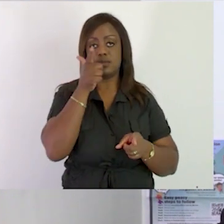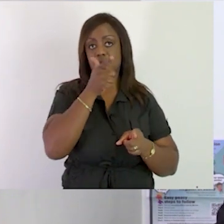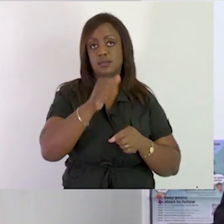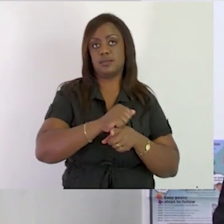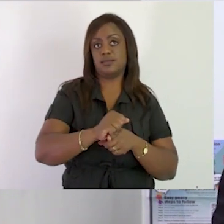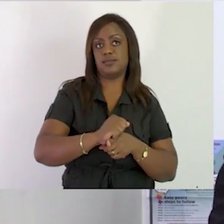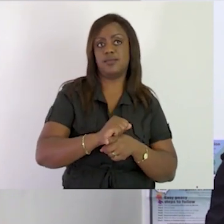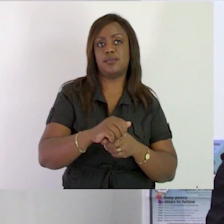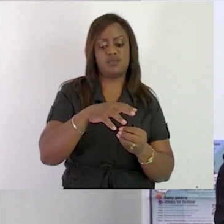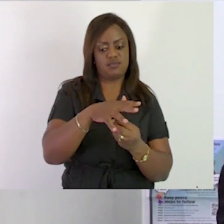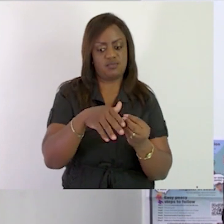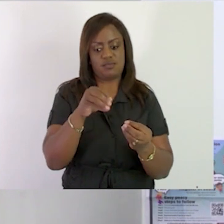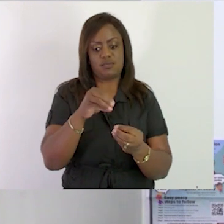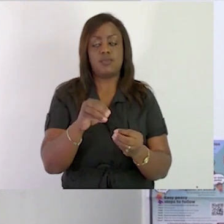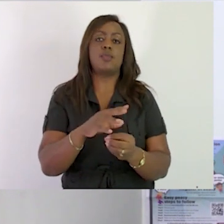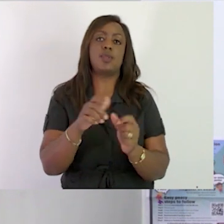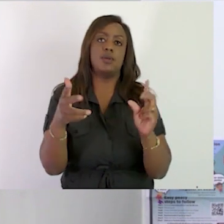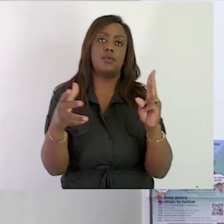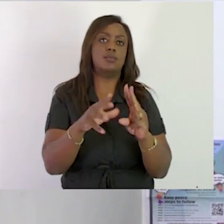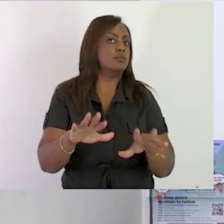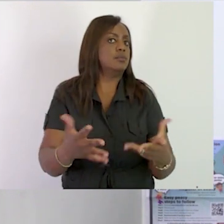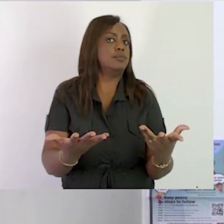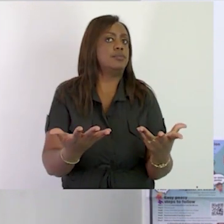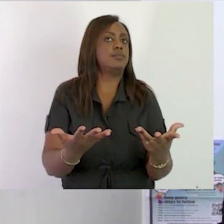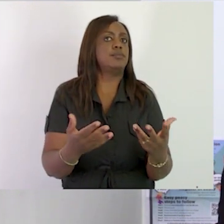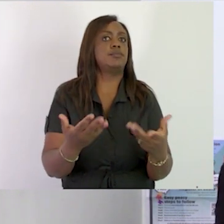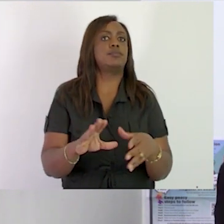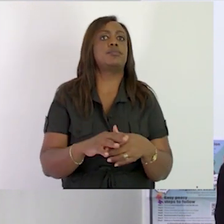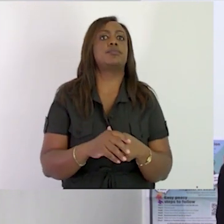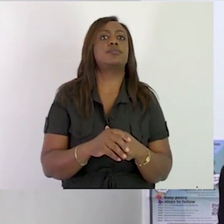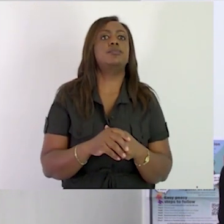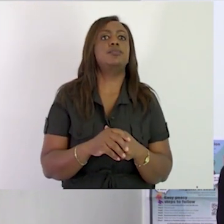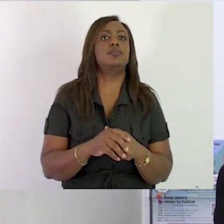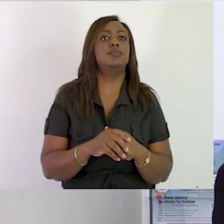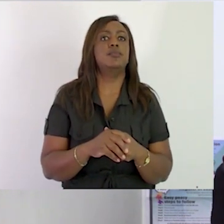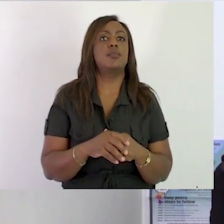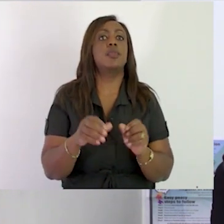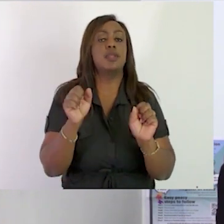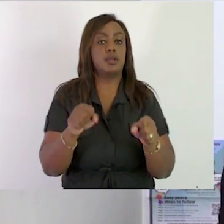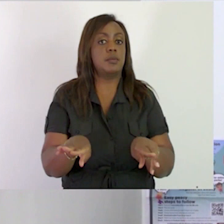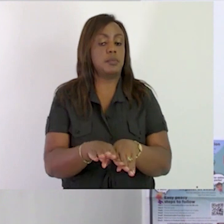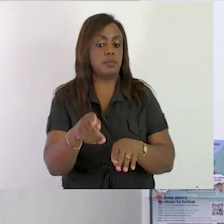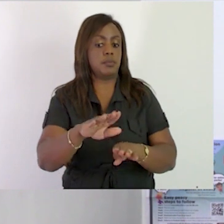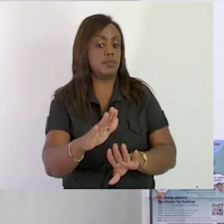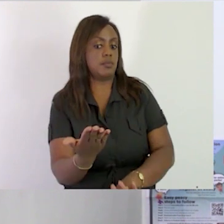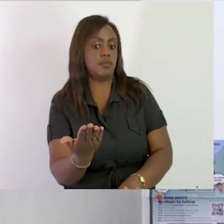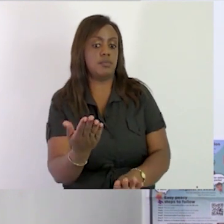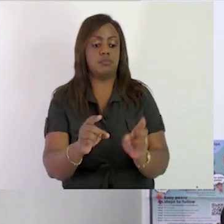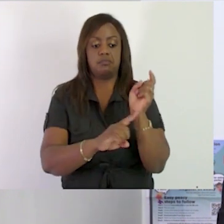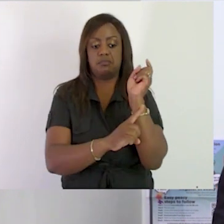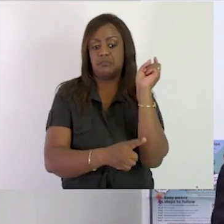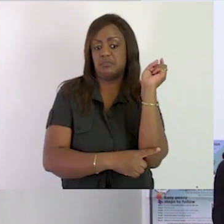family, individual, community, and society. It can lead to death, spreading of diseases, unwanted